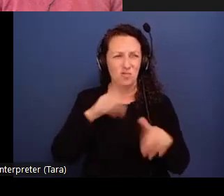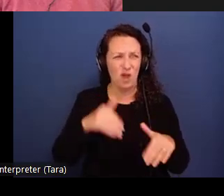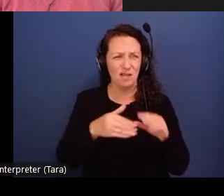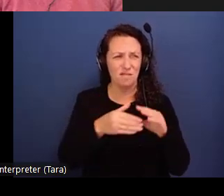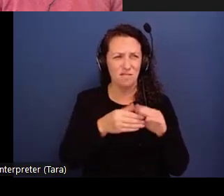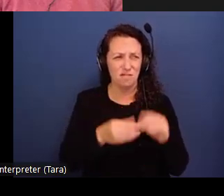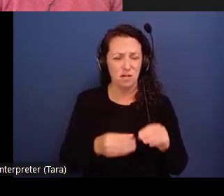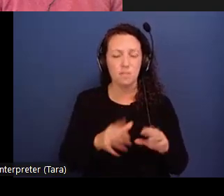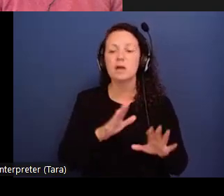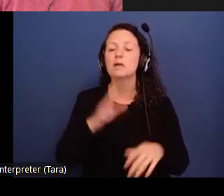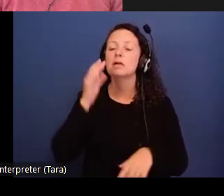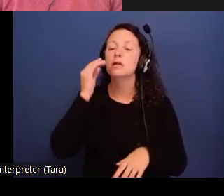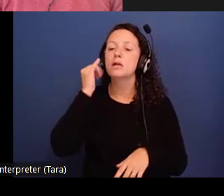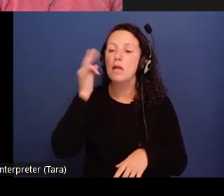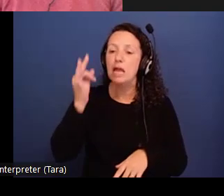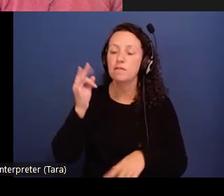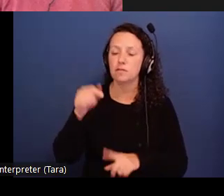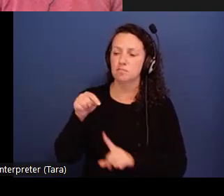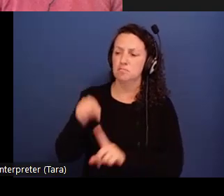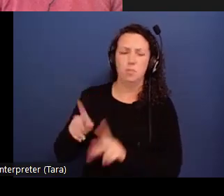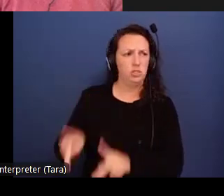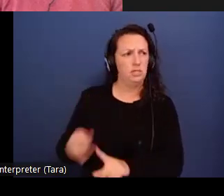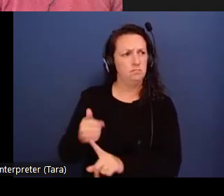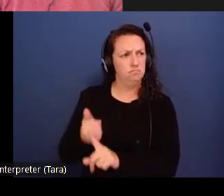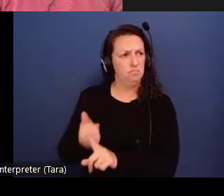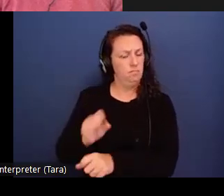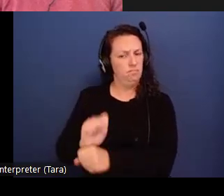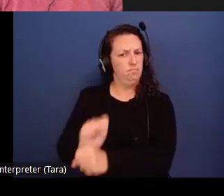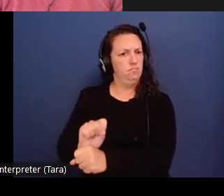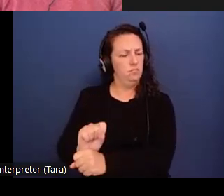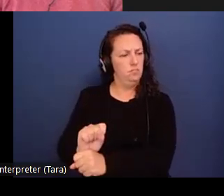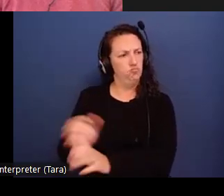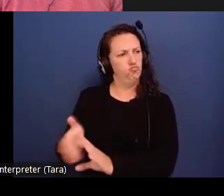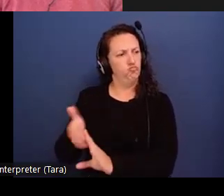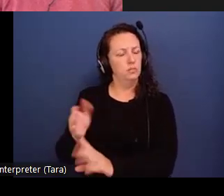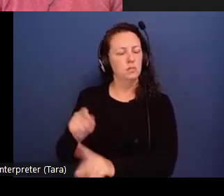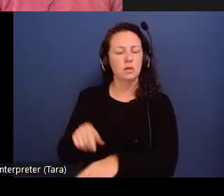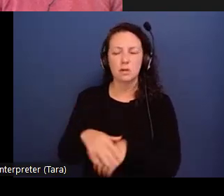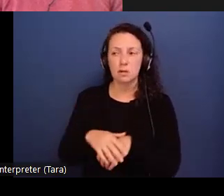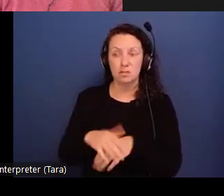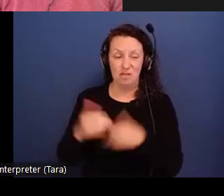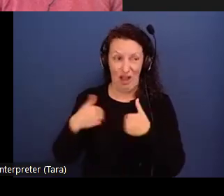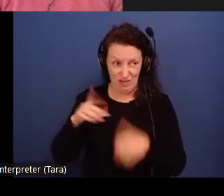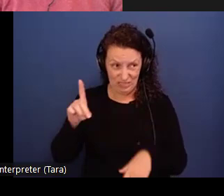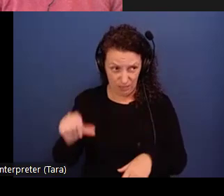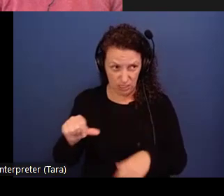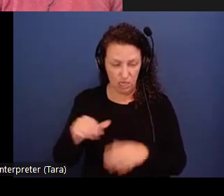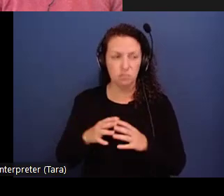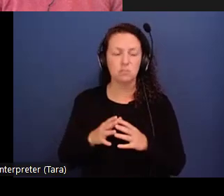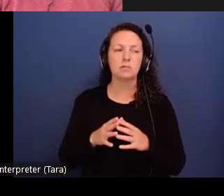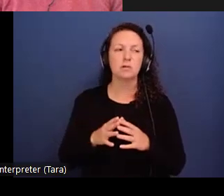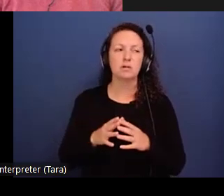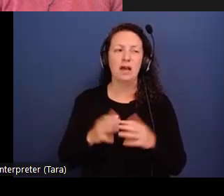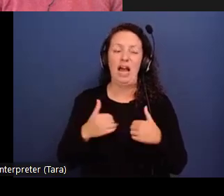if someone is self-employed, especially as a person with a disability, two big concerns I have